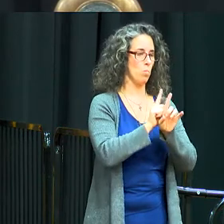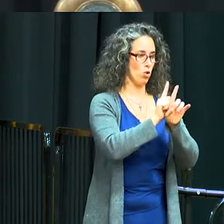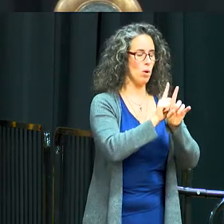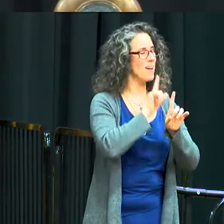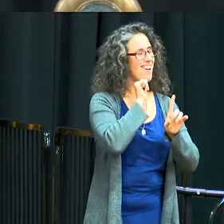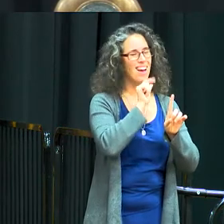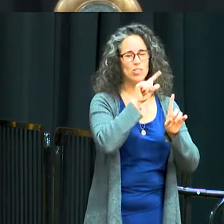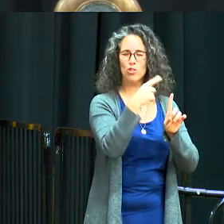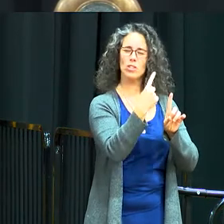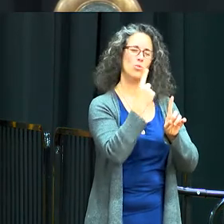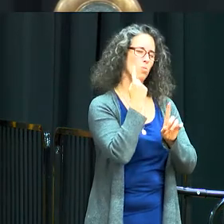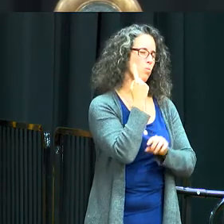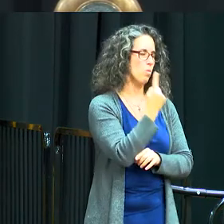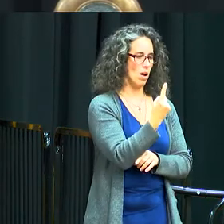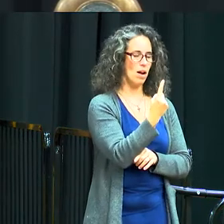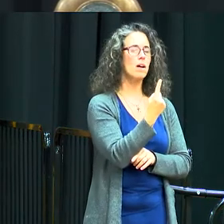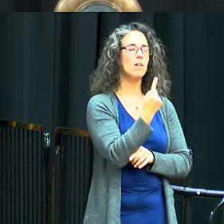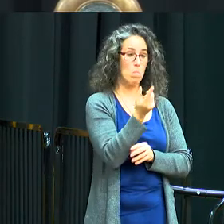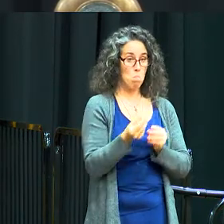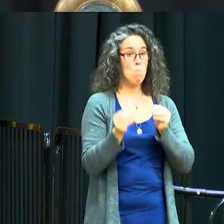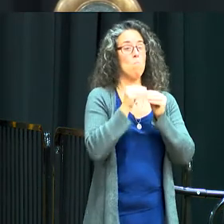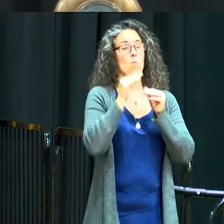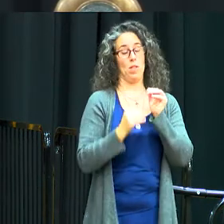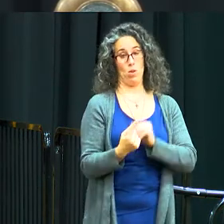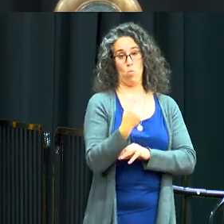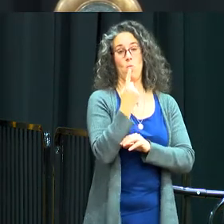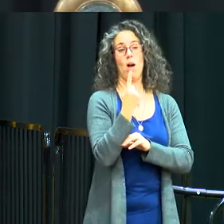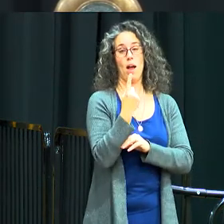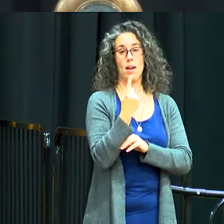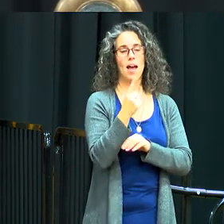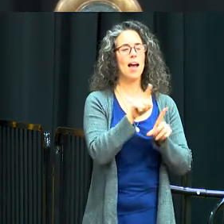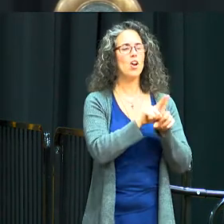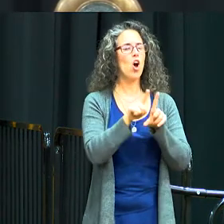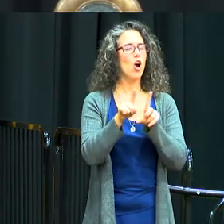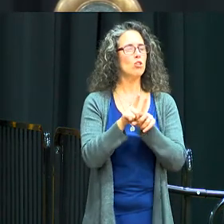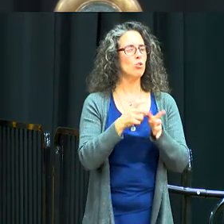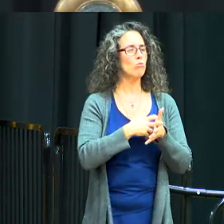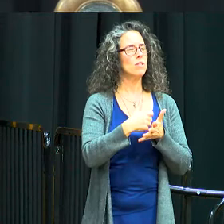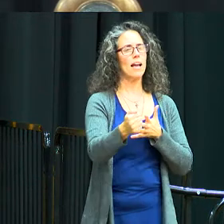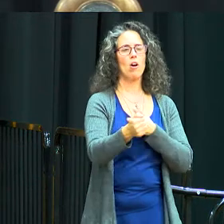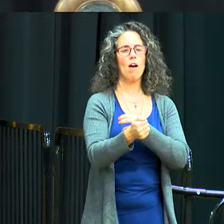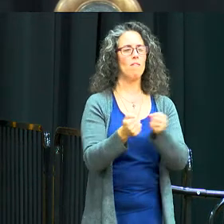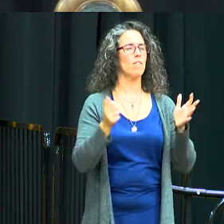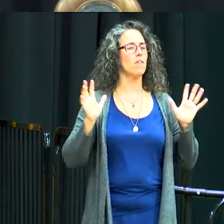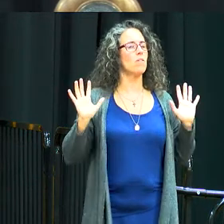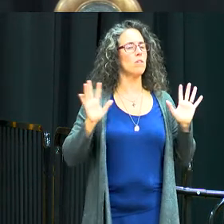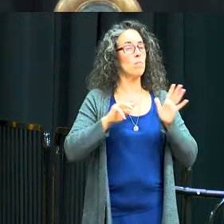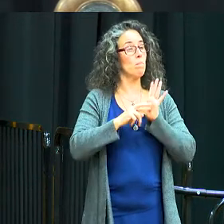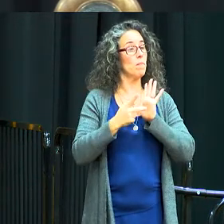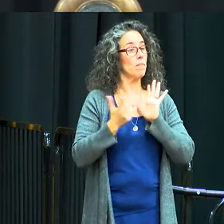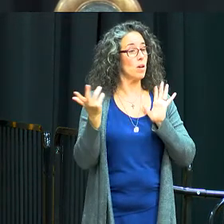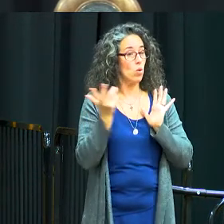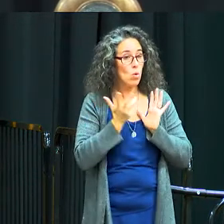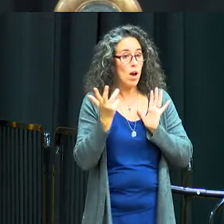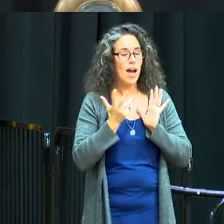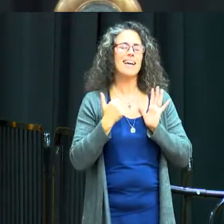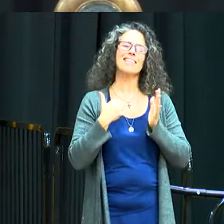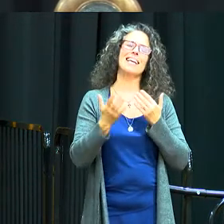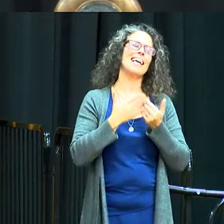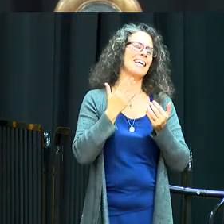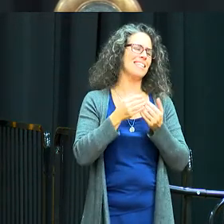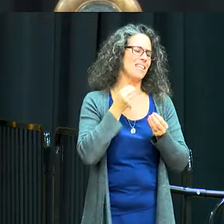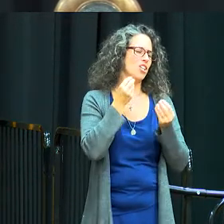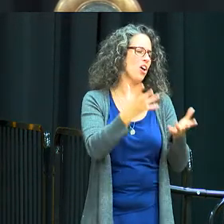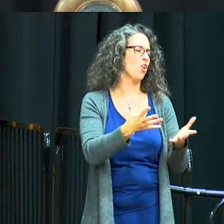one. And then ask that person to take their gloves off. It's easy to tell somebody all the great things they do, and we should do that